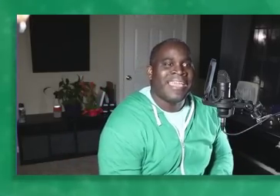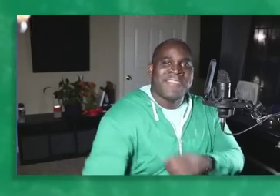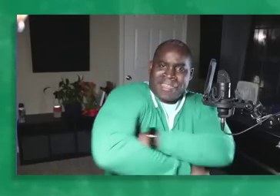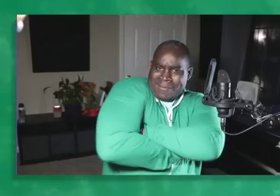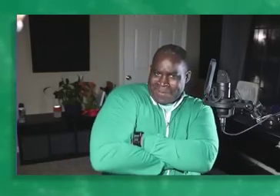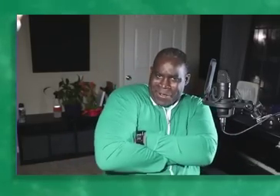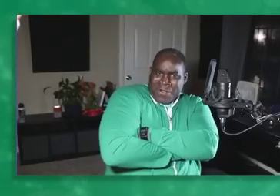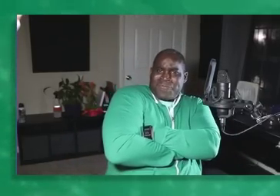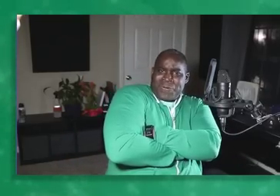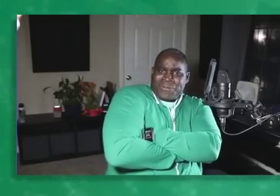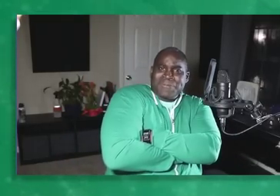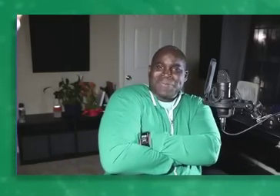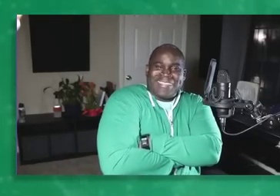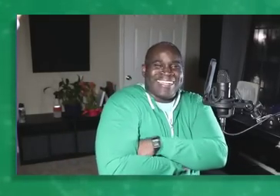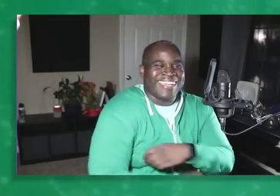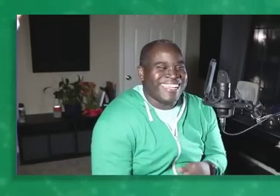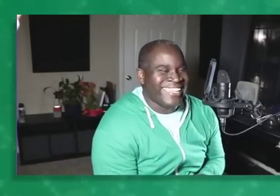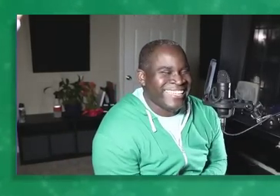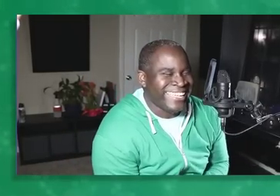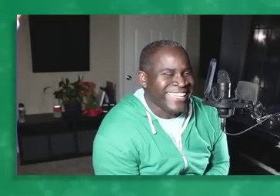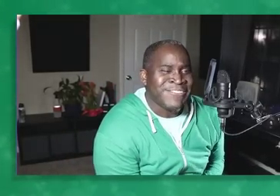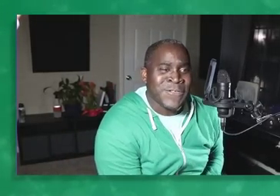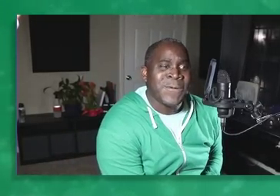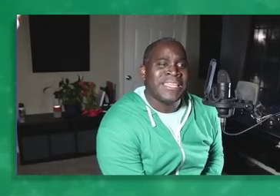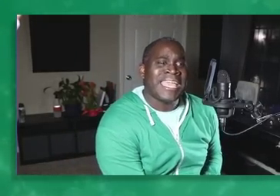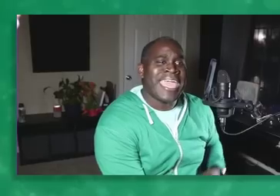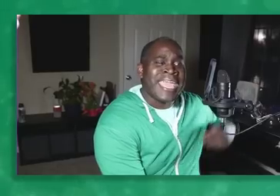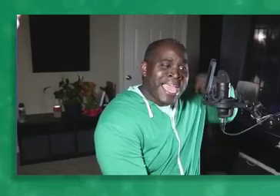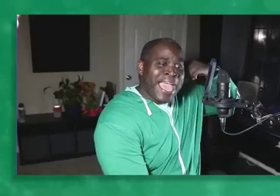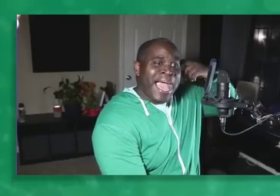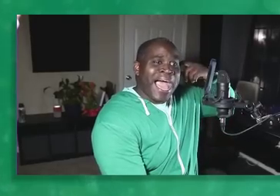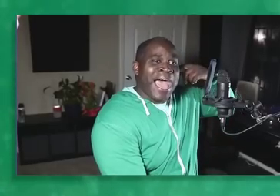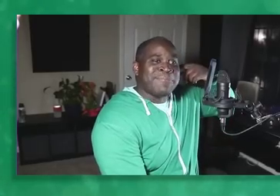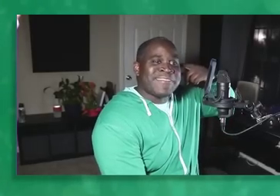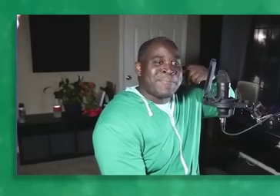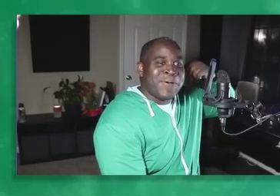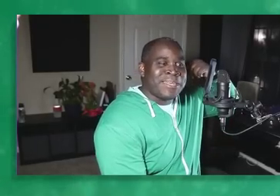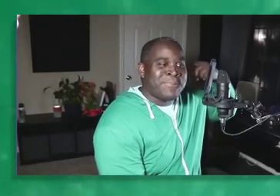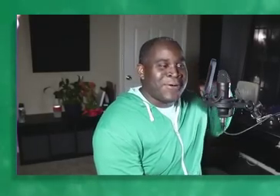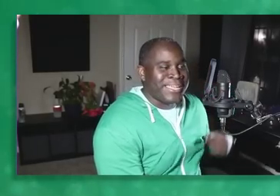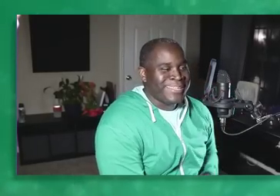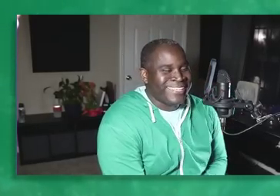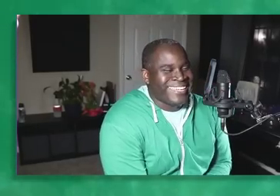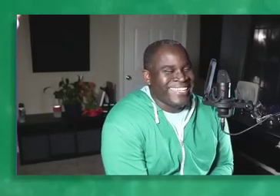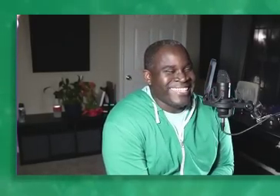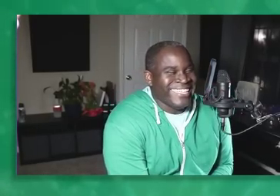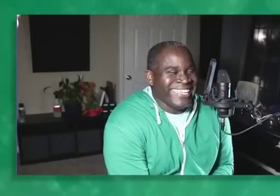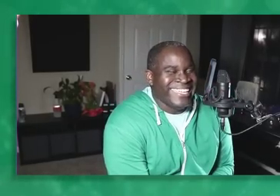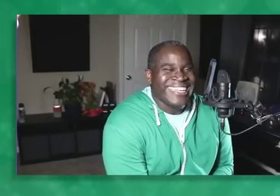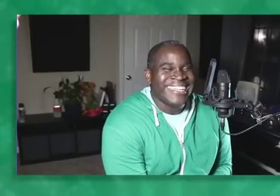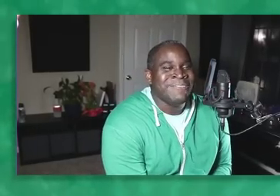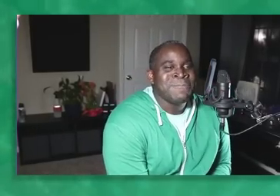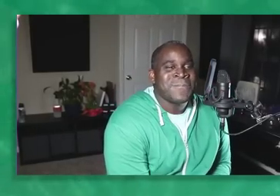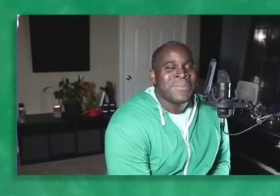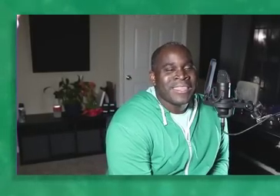easy. And then arm fold. It's showing like, hey, I'm disappointed, boy.